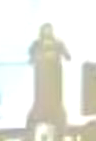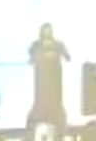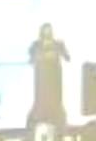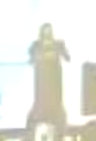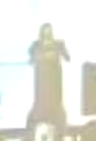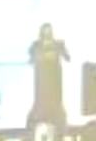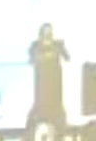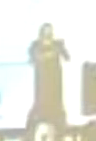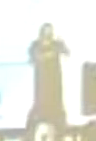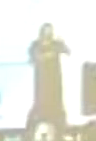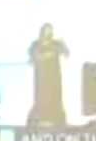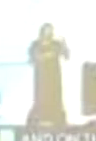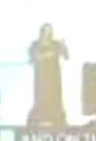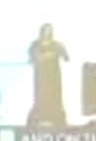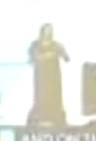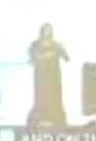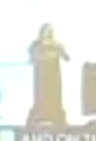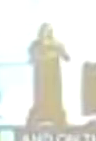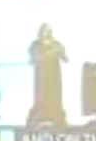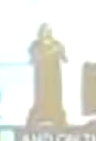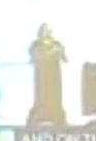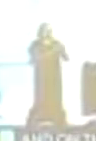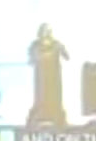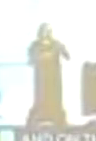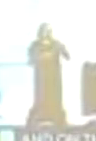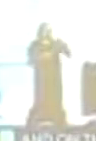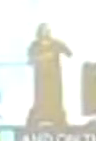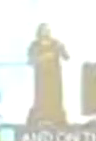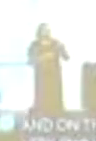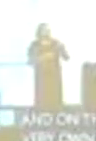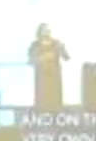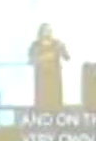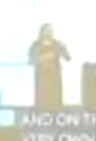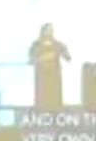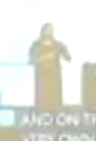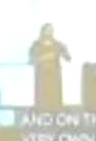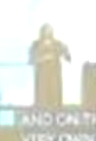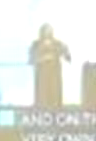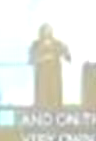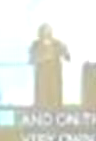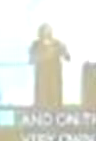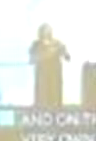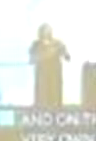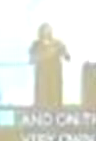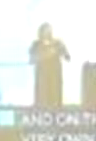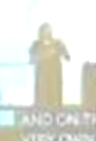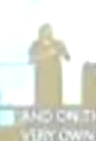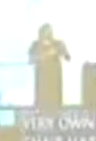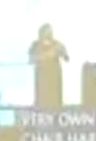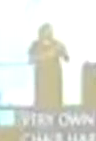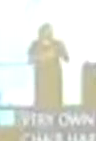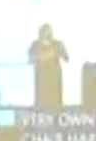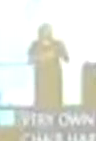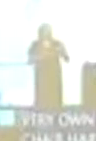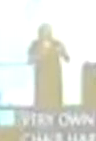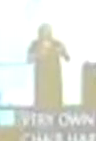myself speaking about the MOP, HCOD, the committees of the HCOD, and what does emergency